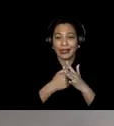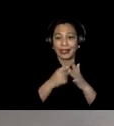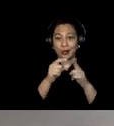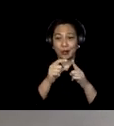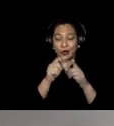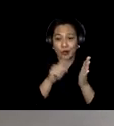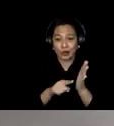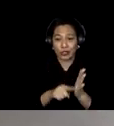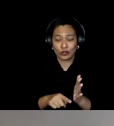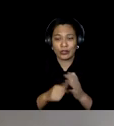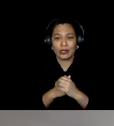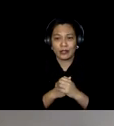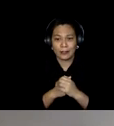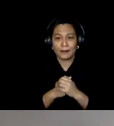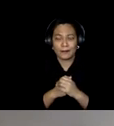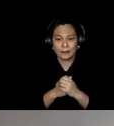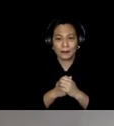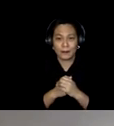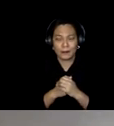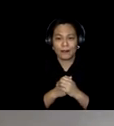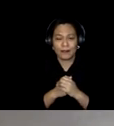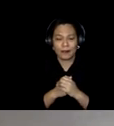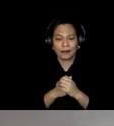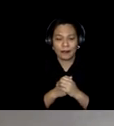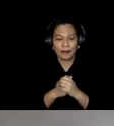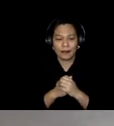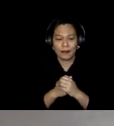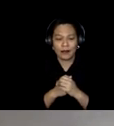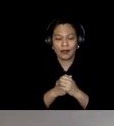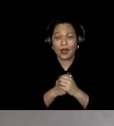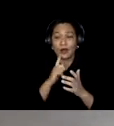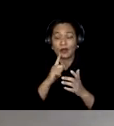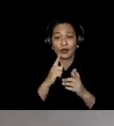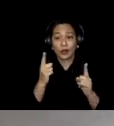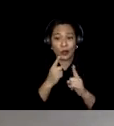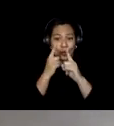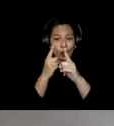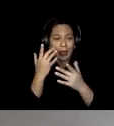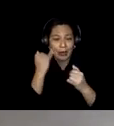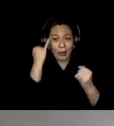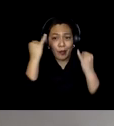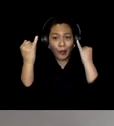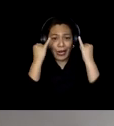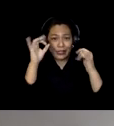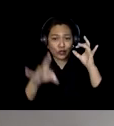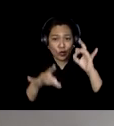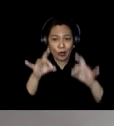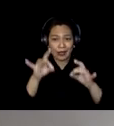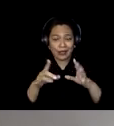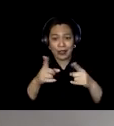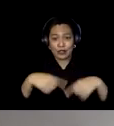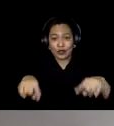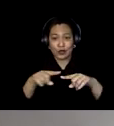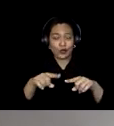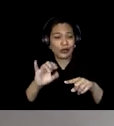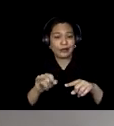So your goal, again, maybe we can do a little bit of brainstorming and you guys can talk, unmute yourselves,